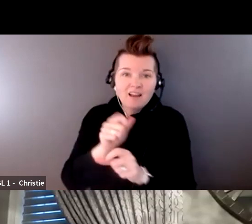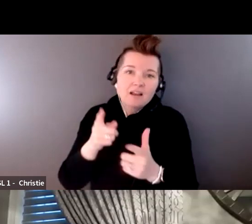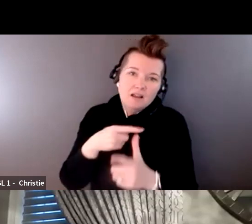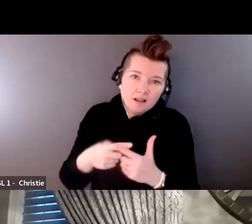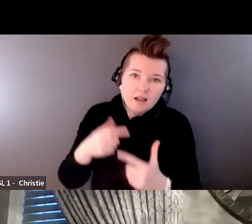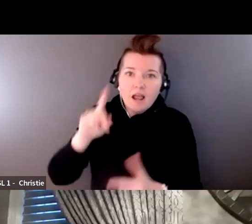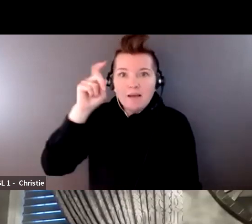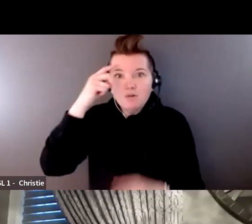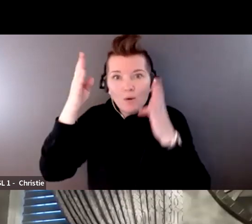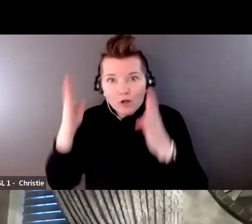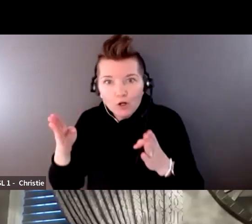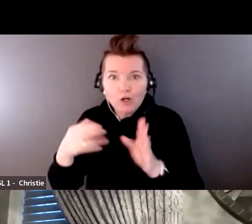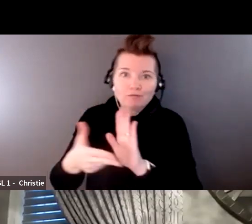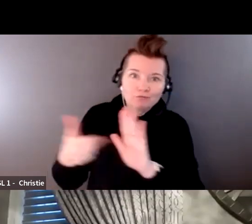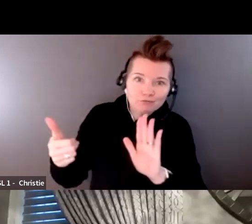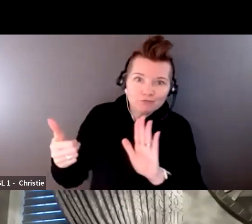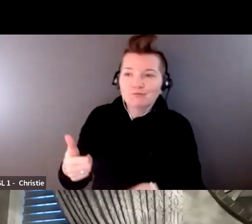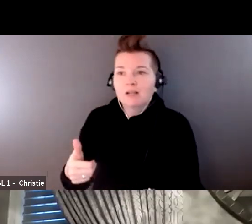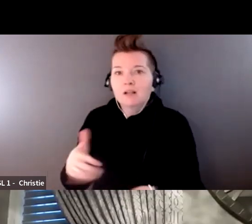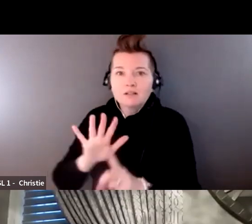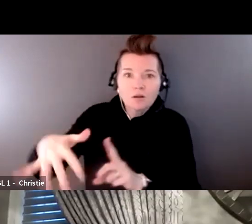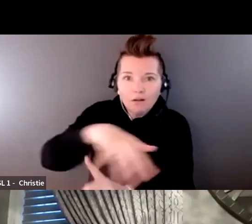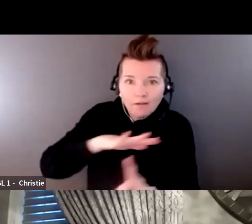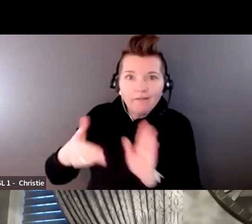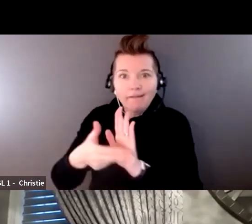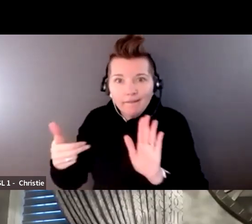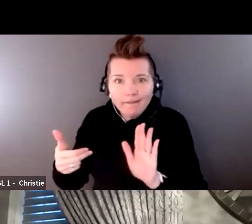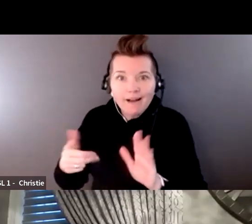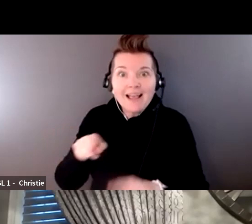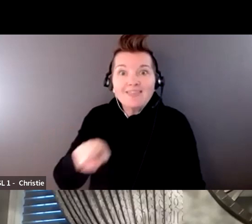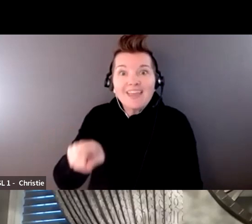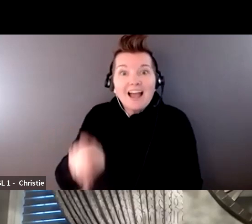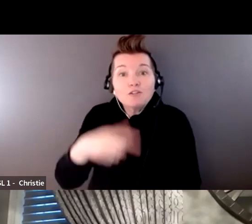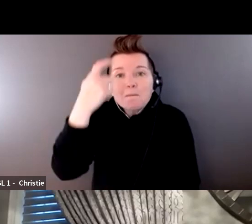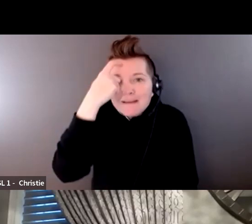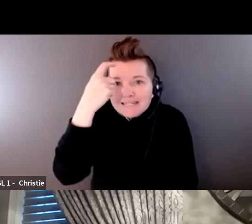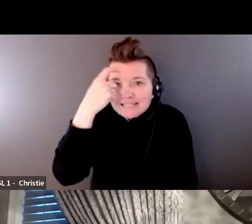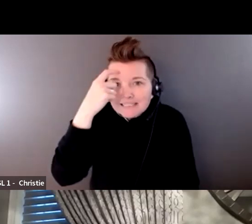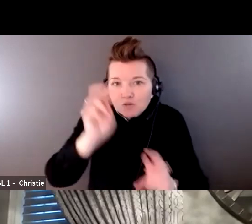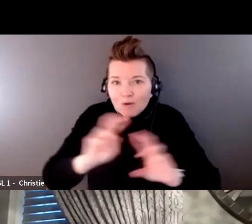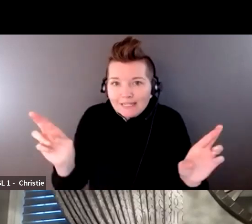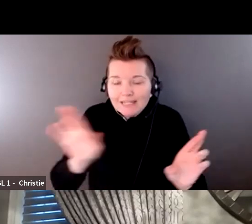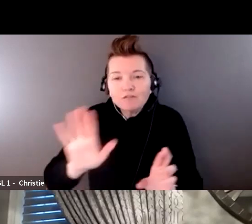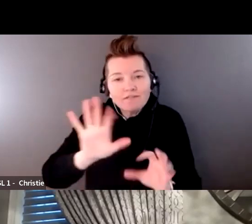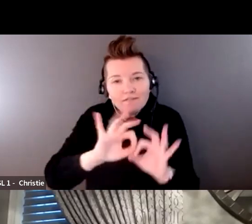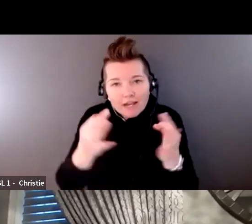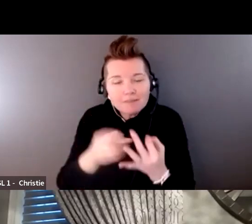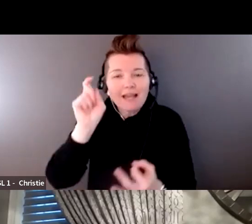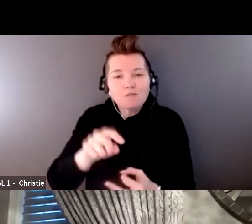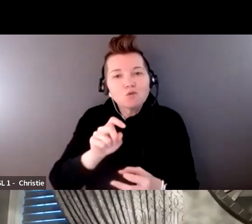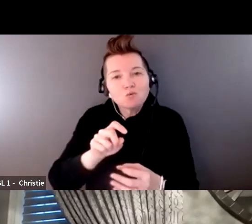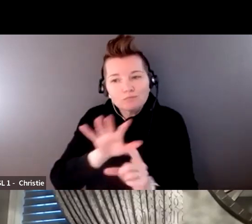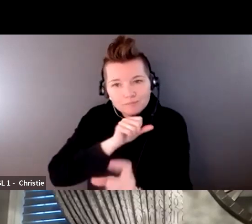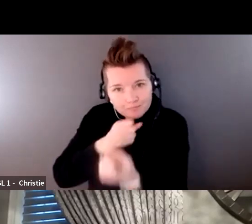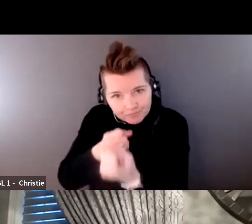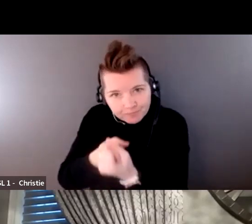that, right? They have the job there. They have to also be mentally fit and supported with families to be able to retain it. So I